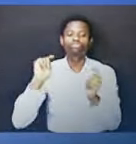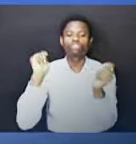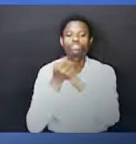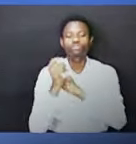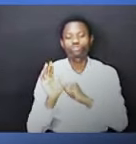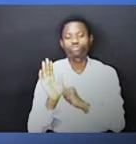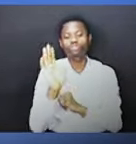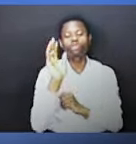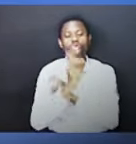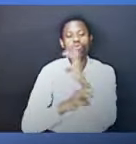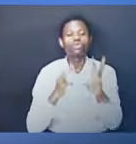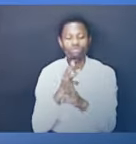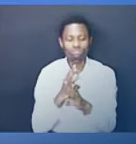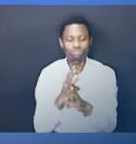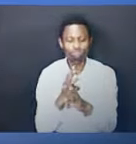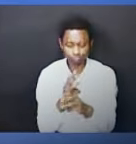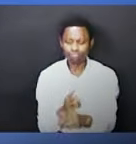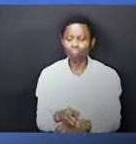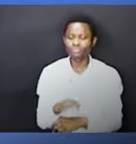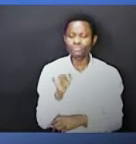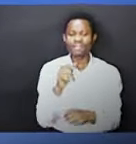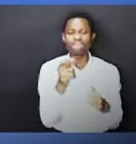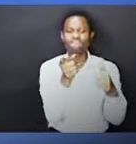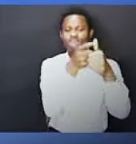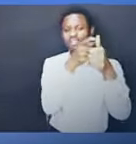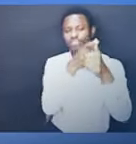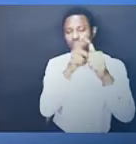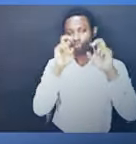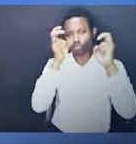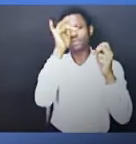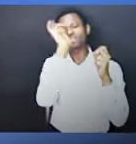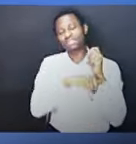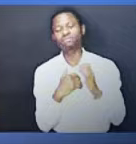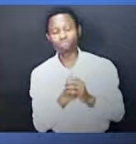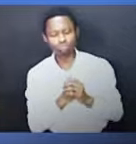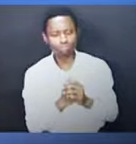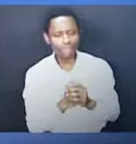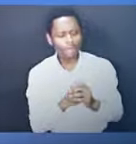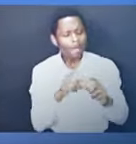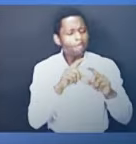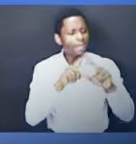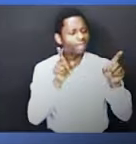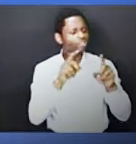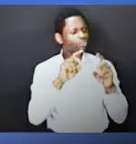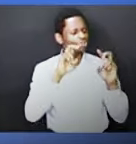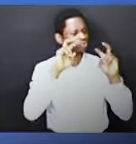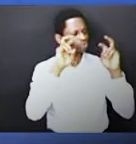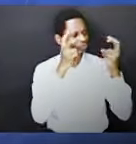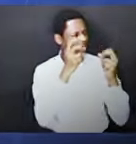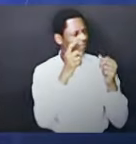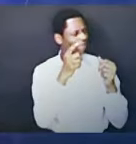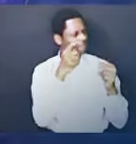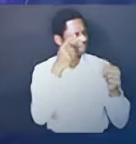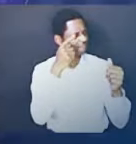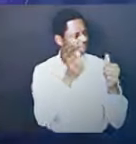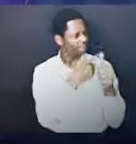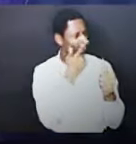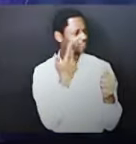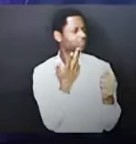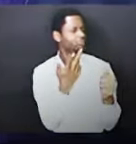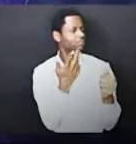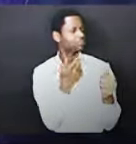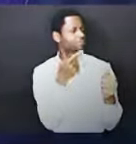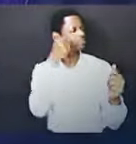to achieve by this maiden theme was for members to go out into